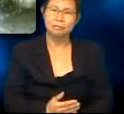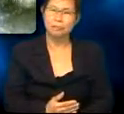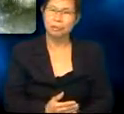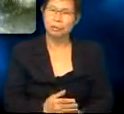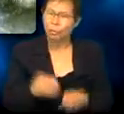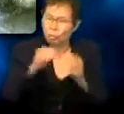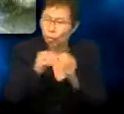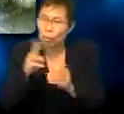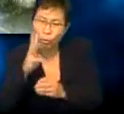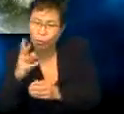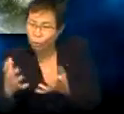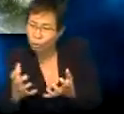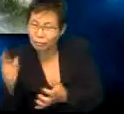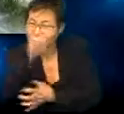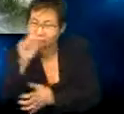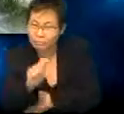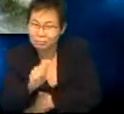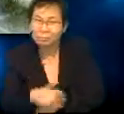Want more water?